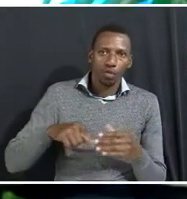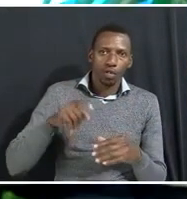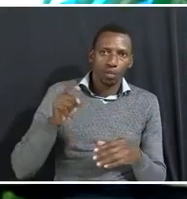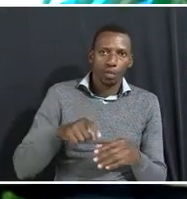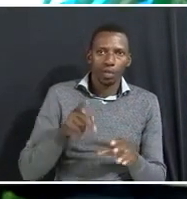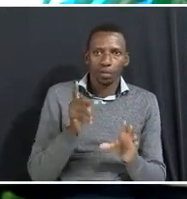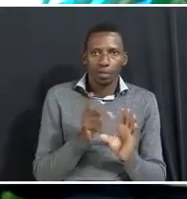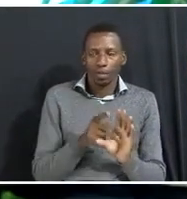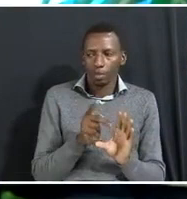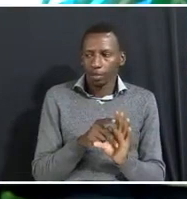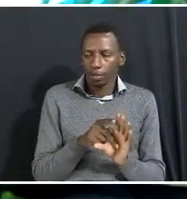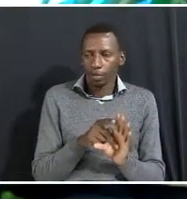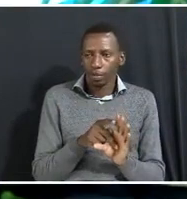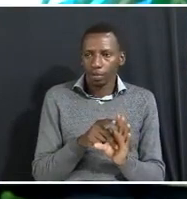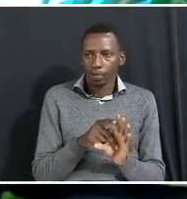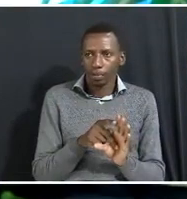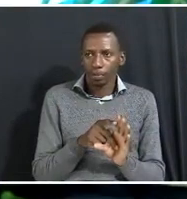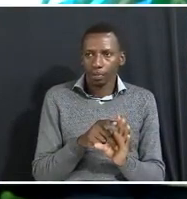participate